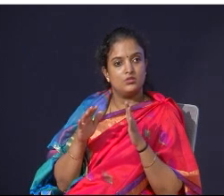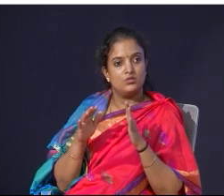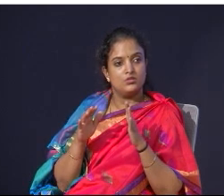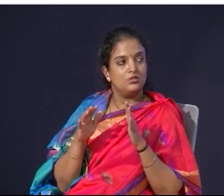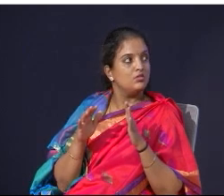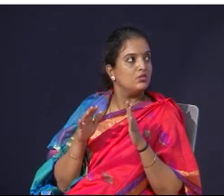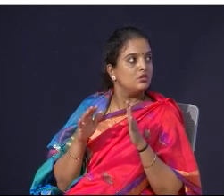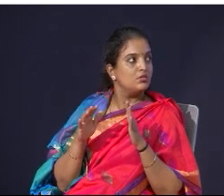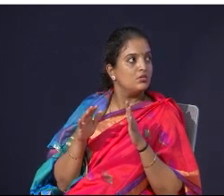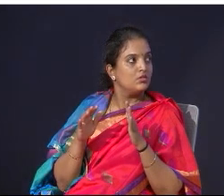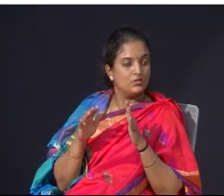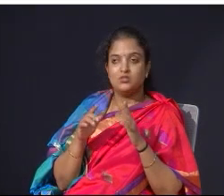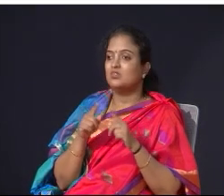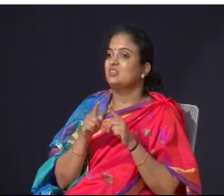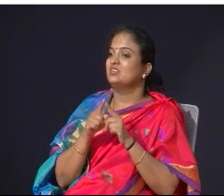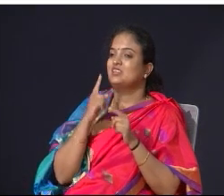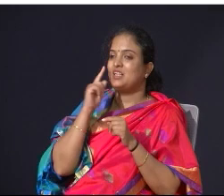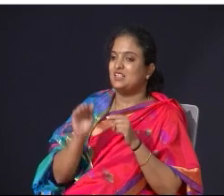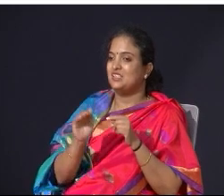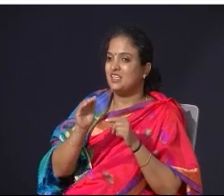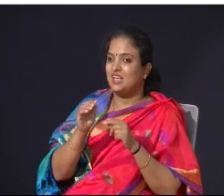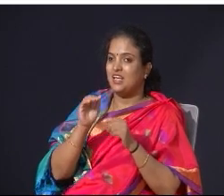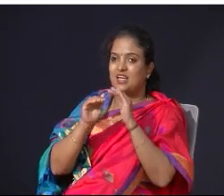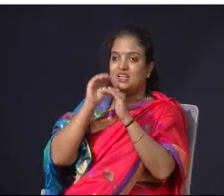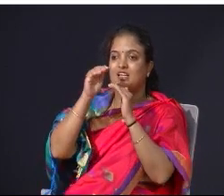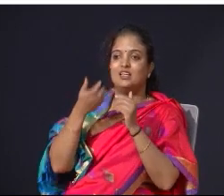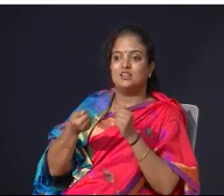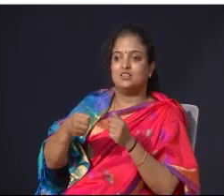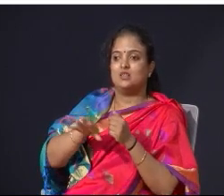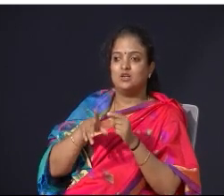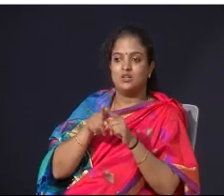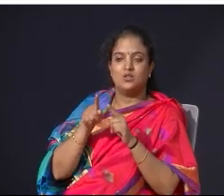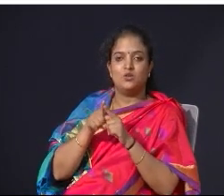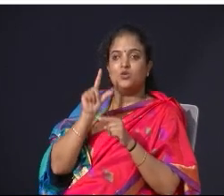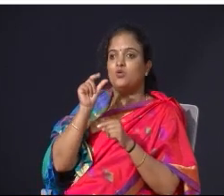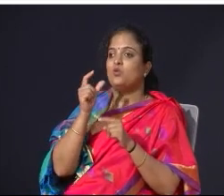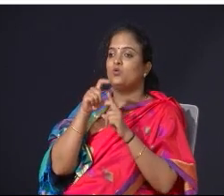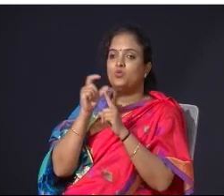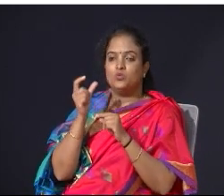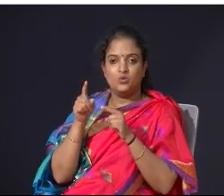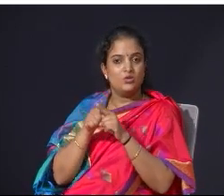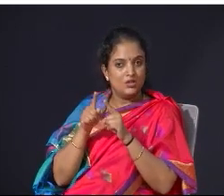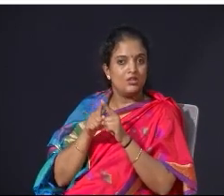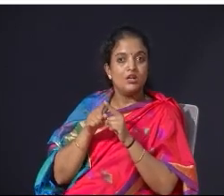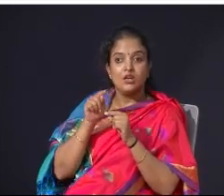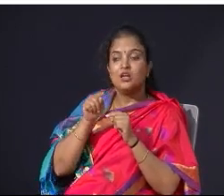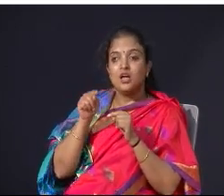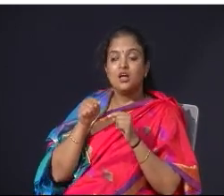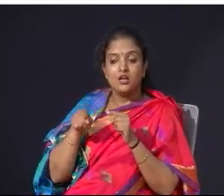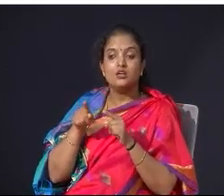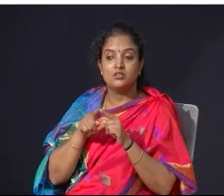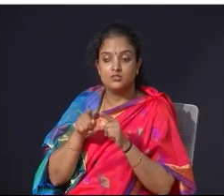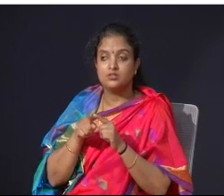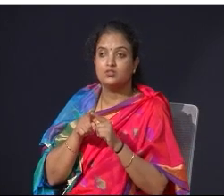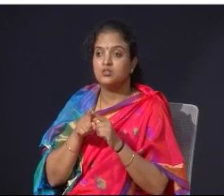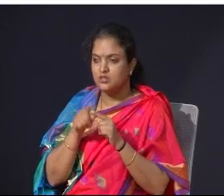Madam told us the snakes and ladders and the Ludo game, that's what's tactile also. So they also have a right